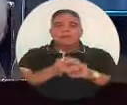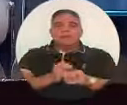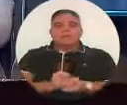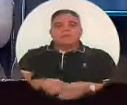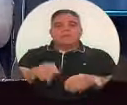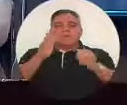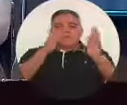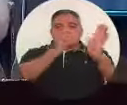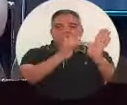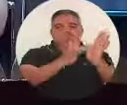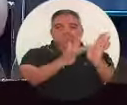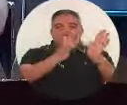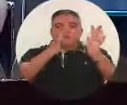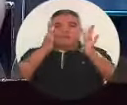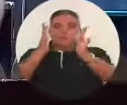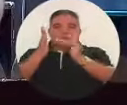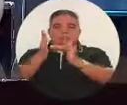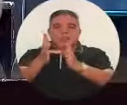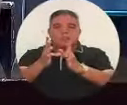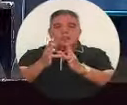name.